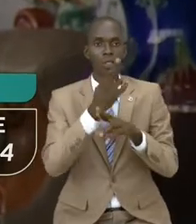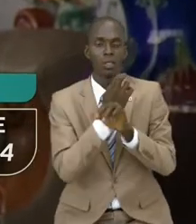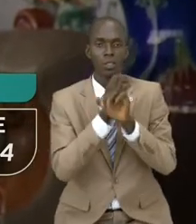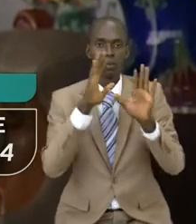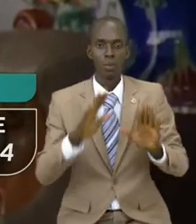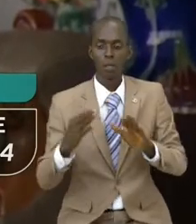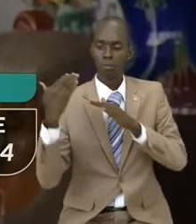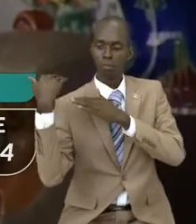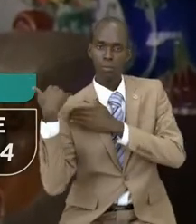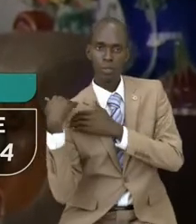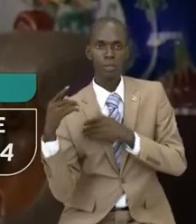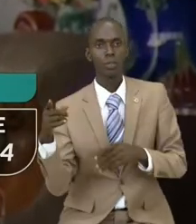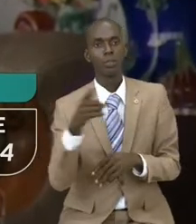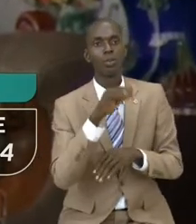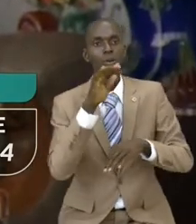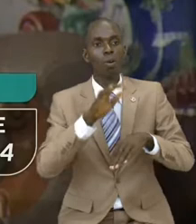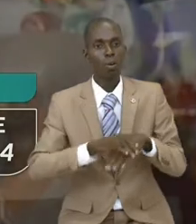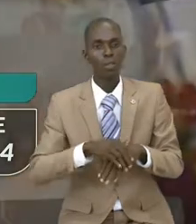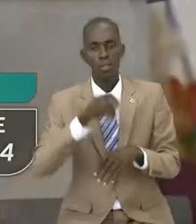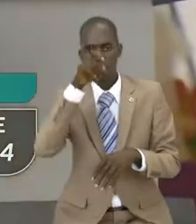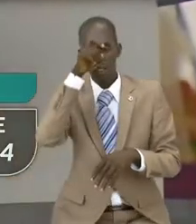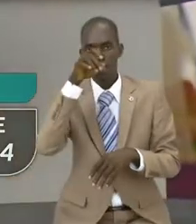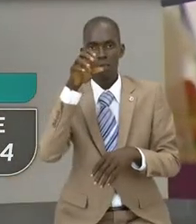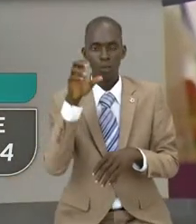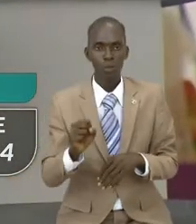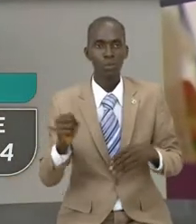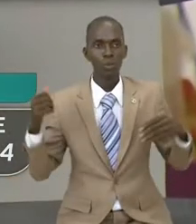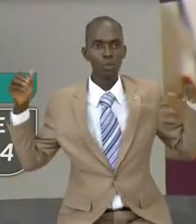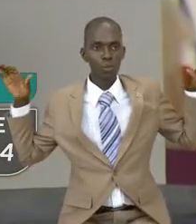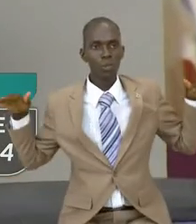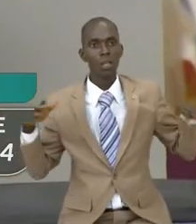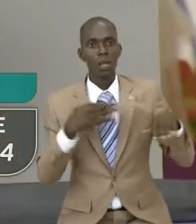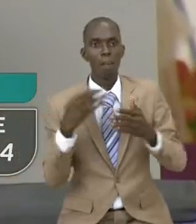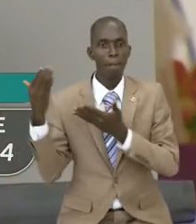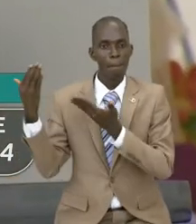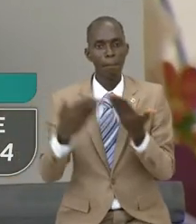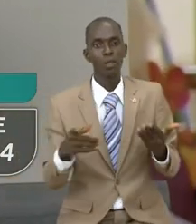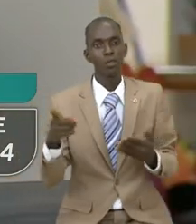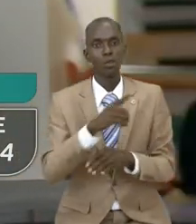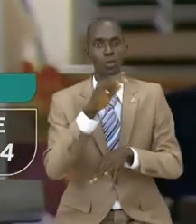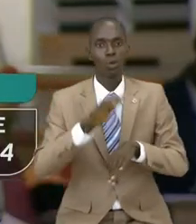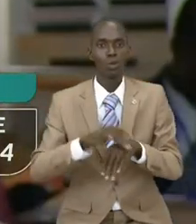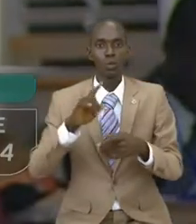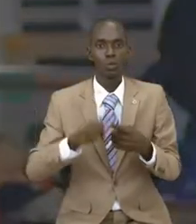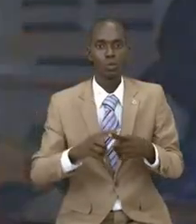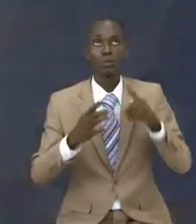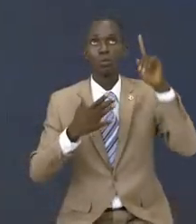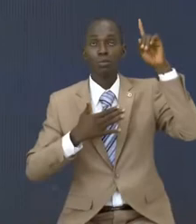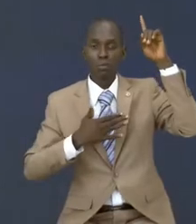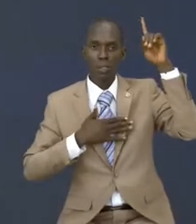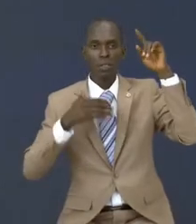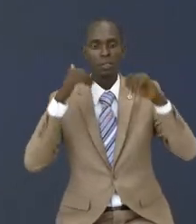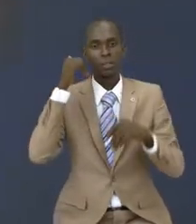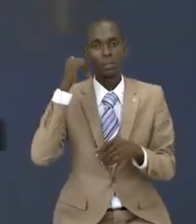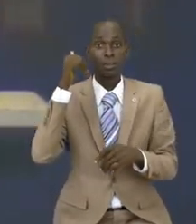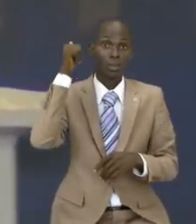you on eagle's wings and brought you unto myself. Now,